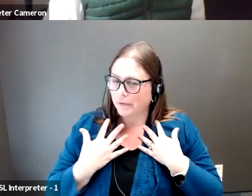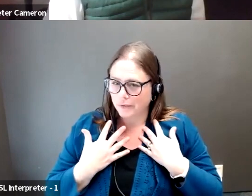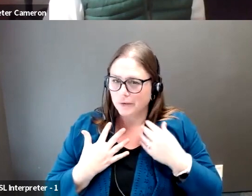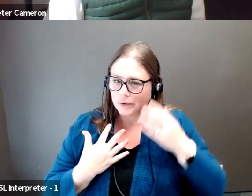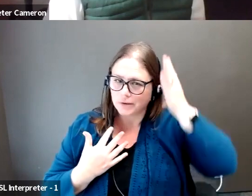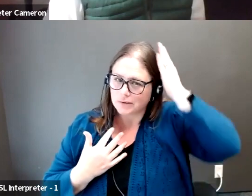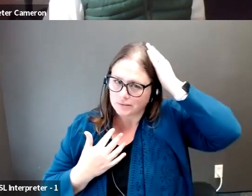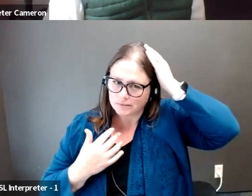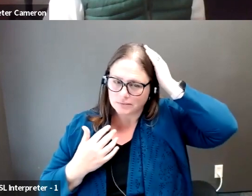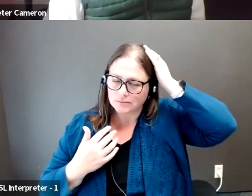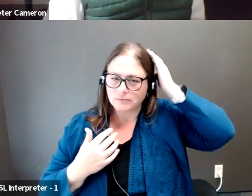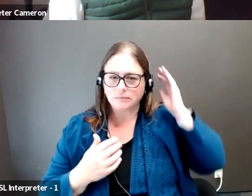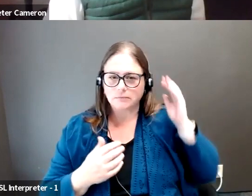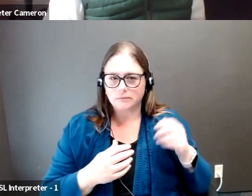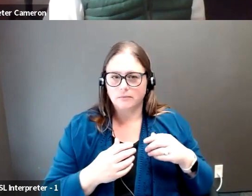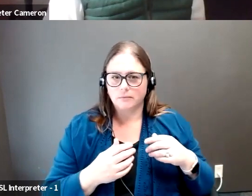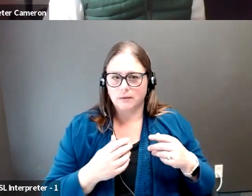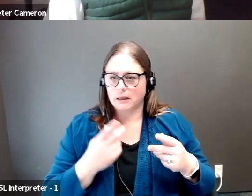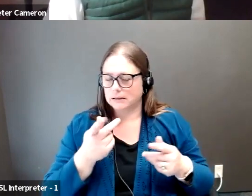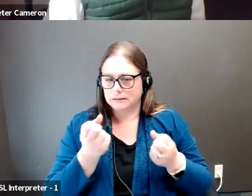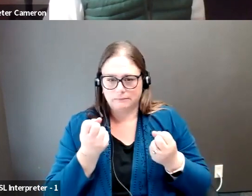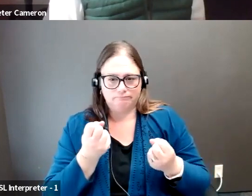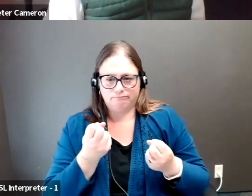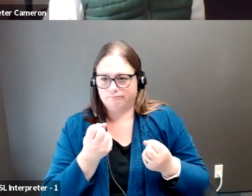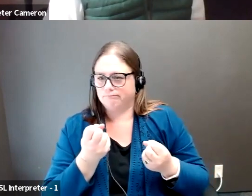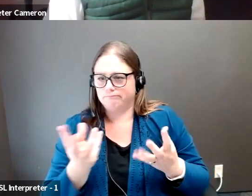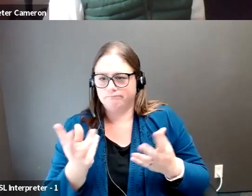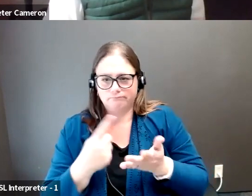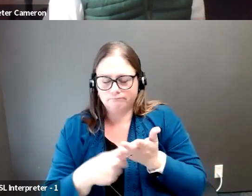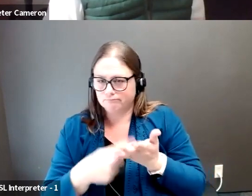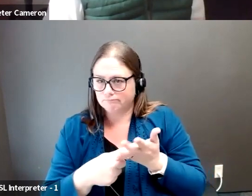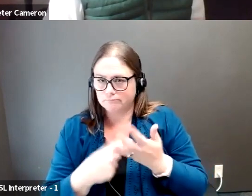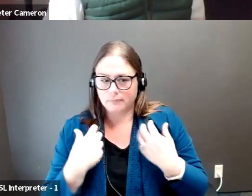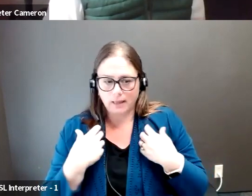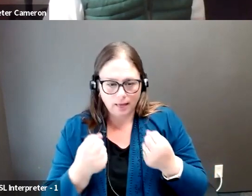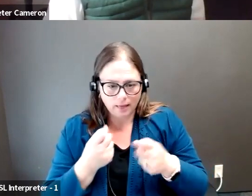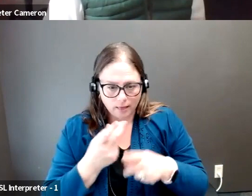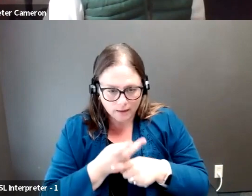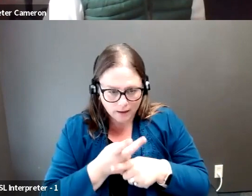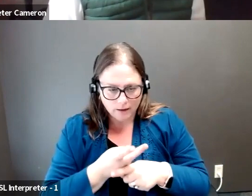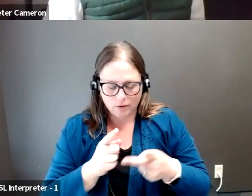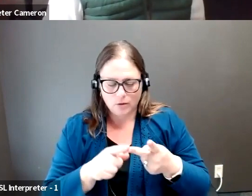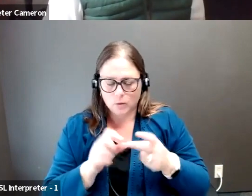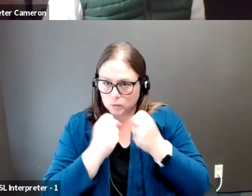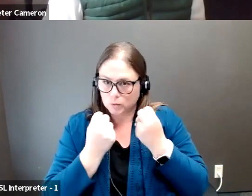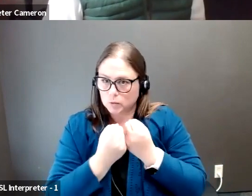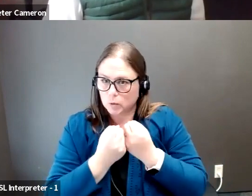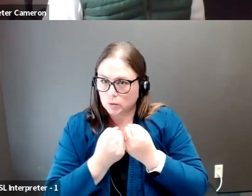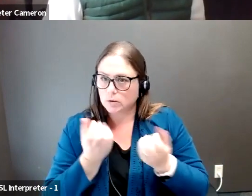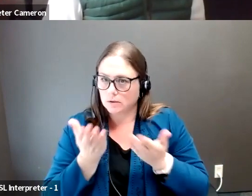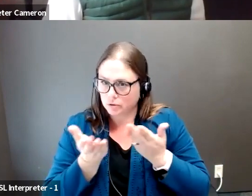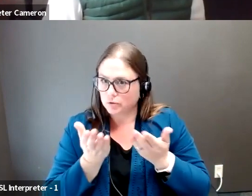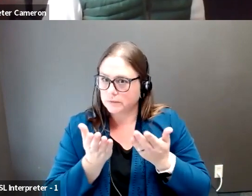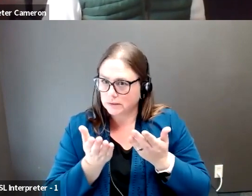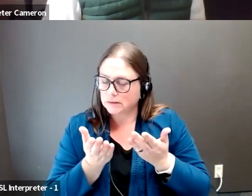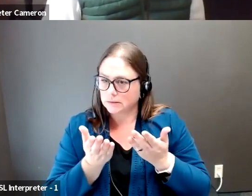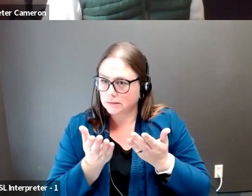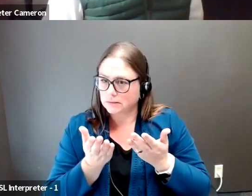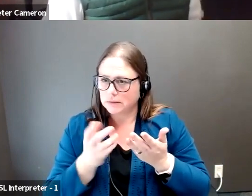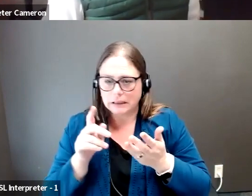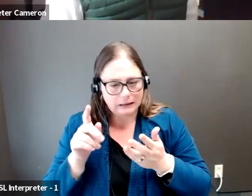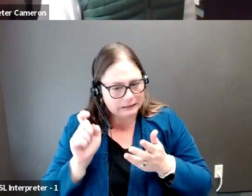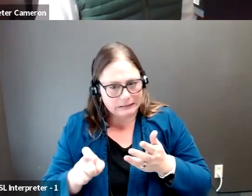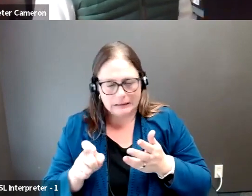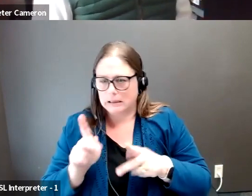see, as several people have touched on, healthcare and social services, you need everybody to be invested. You